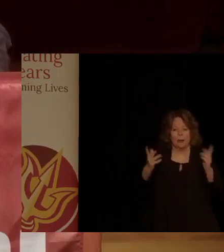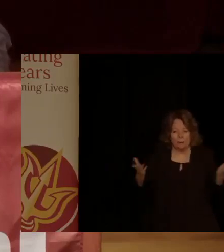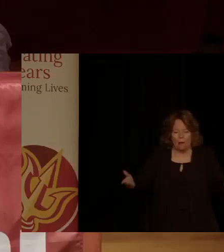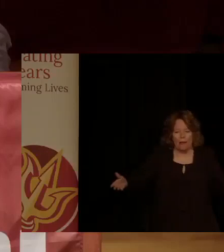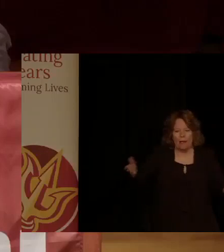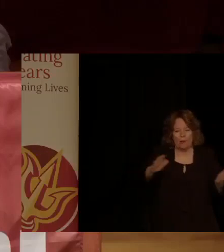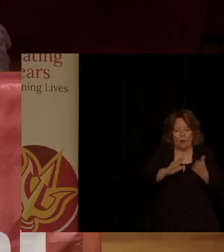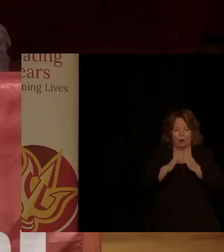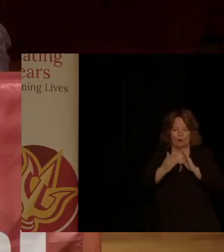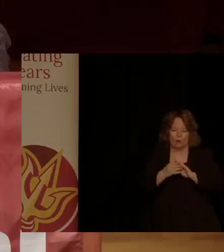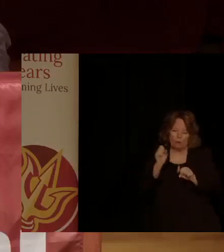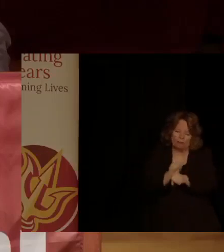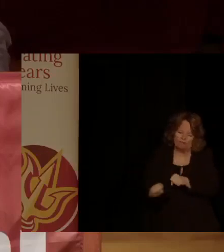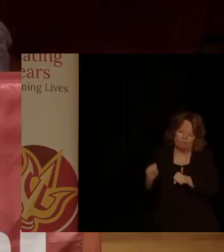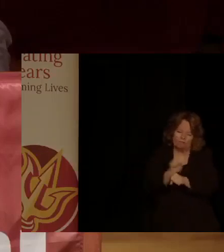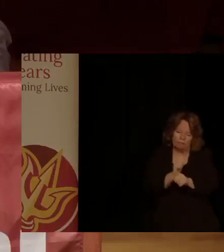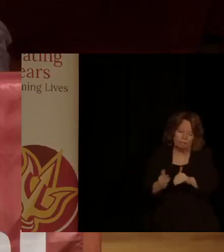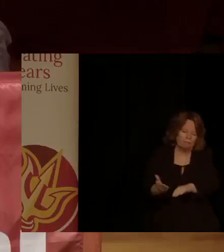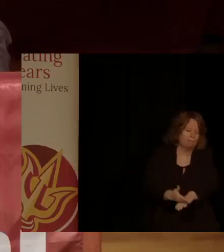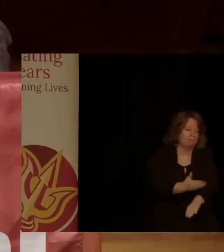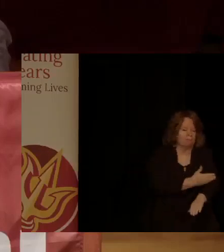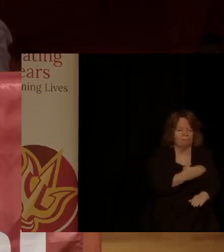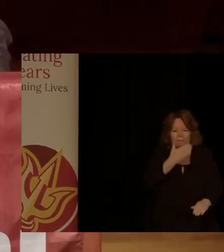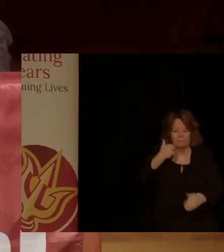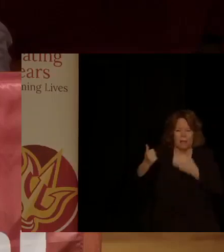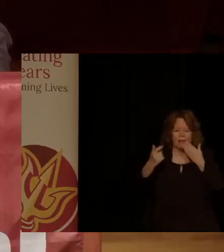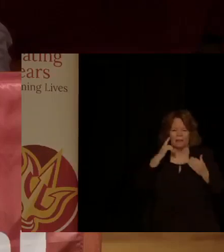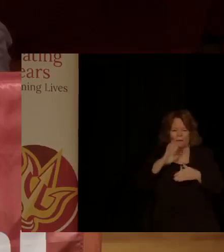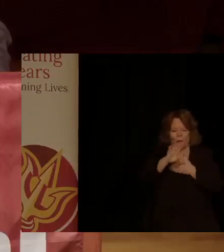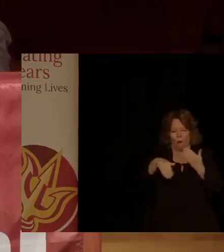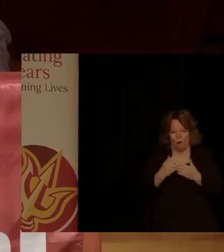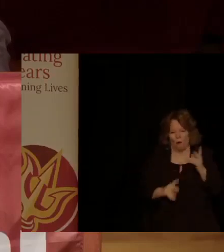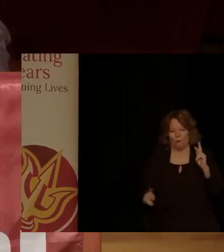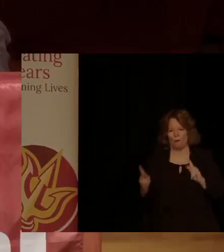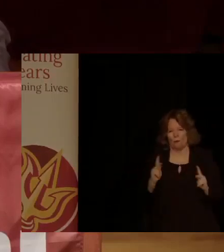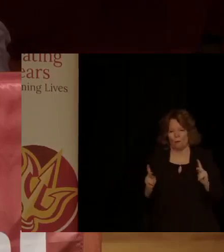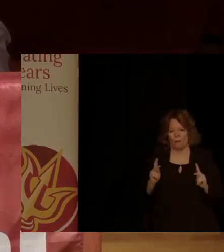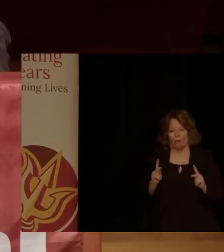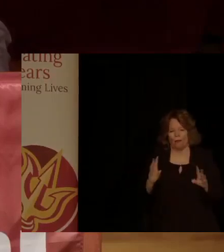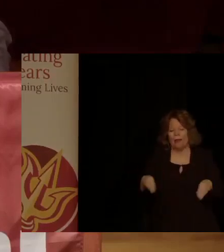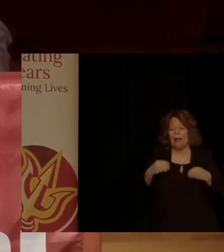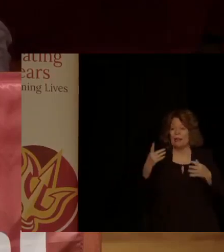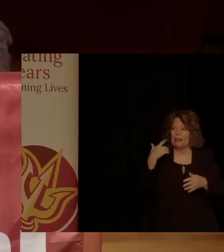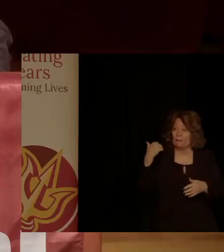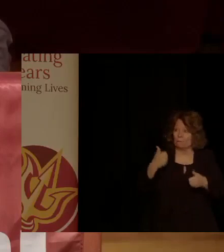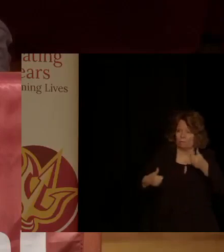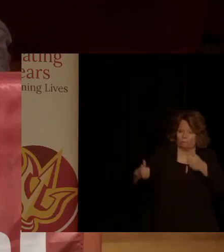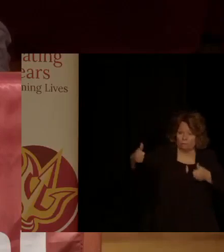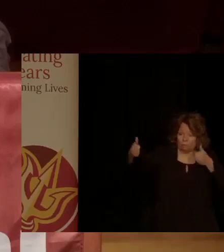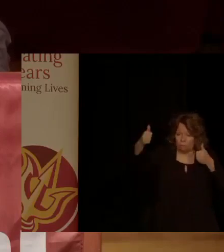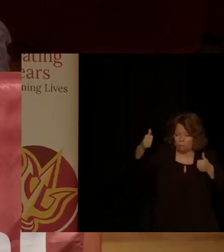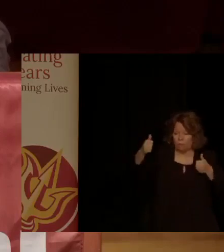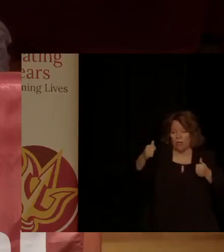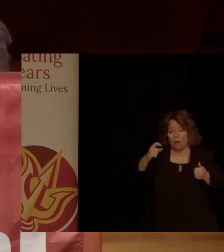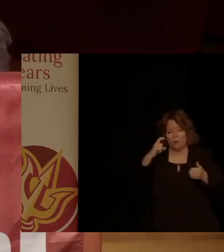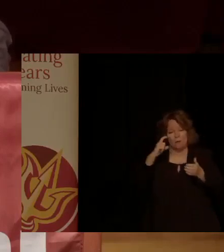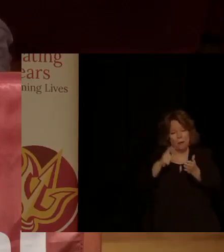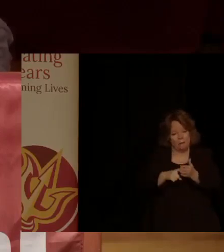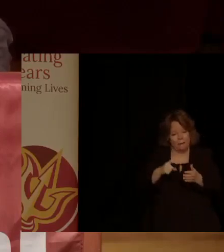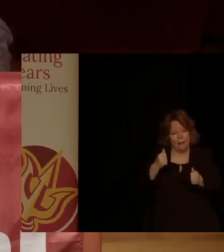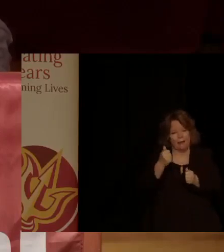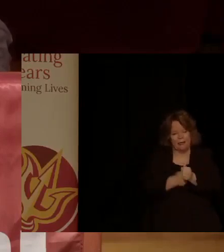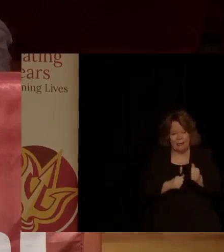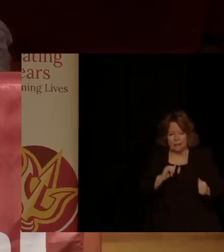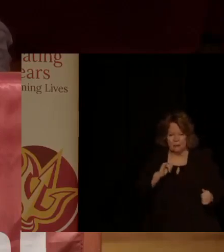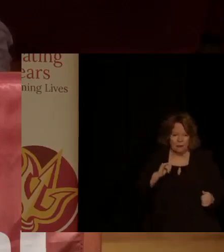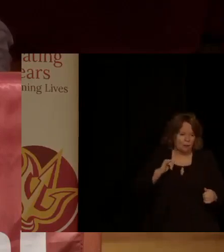above and beyond for the well-being of all. Give our officials wisdom to recognize in each missing of the mark, in